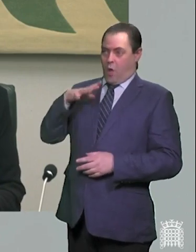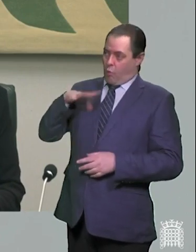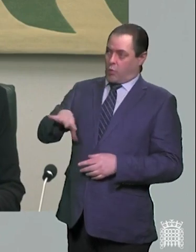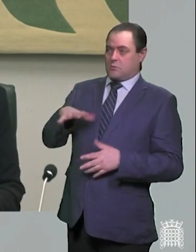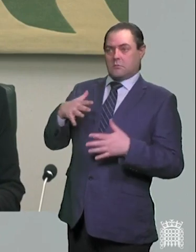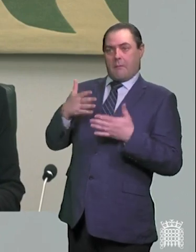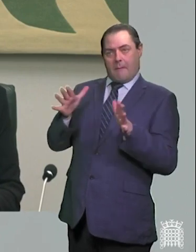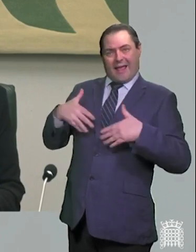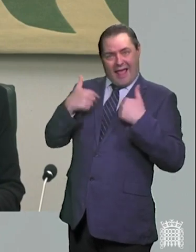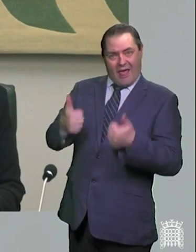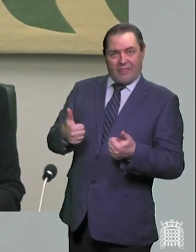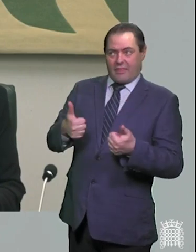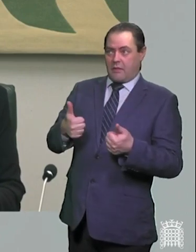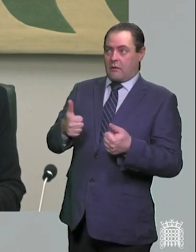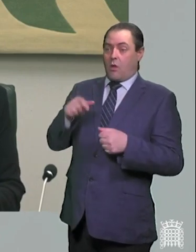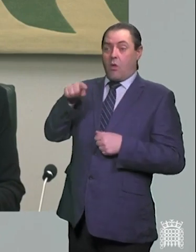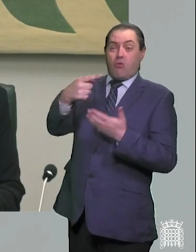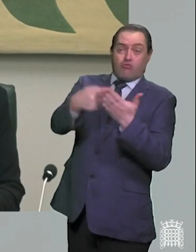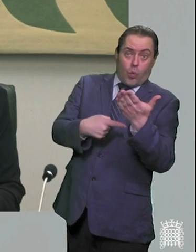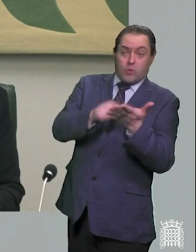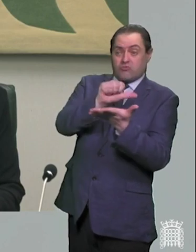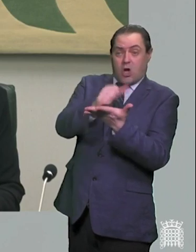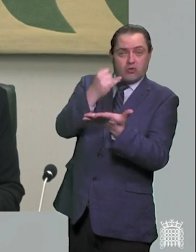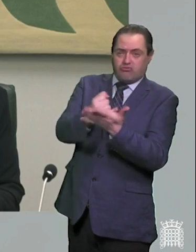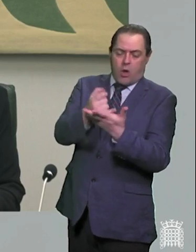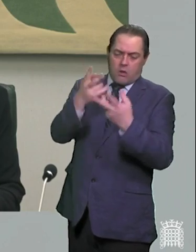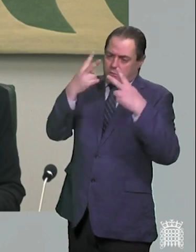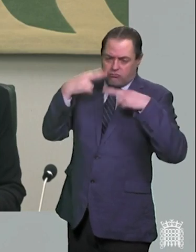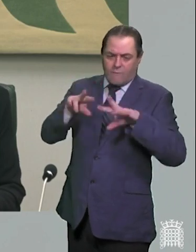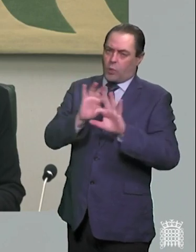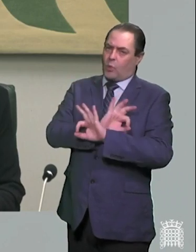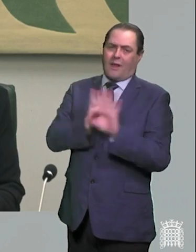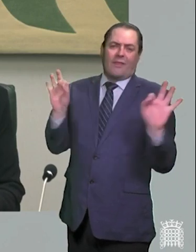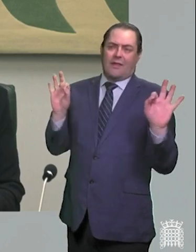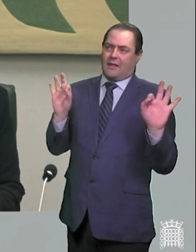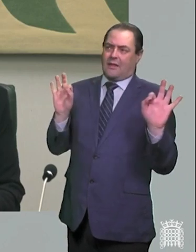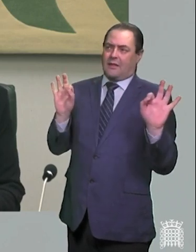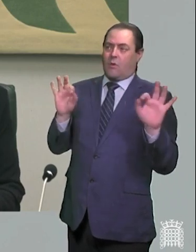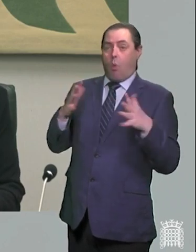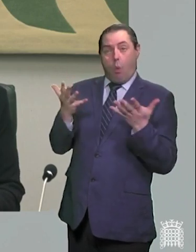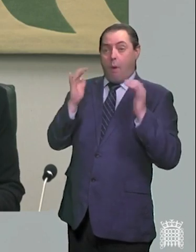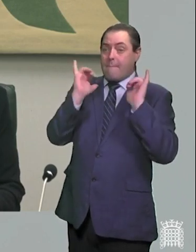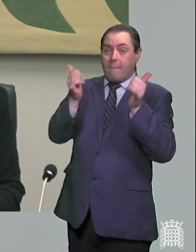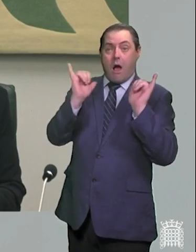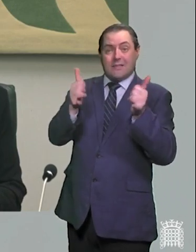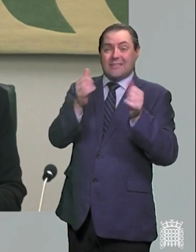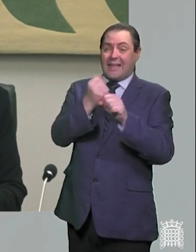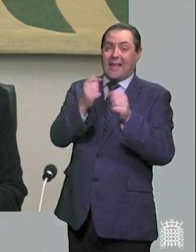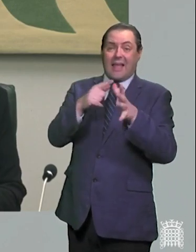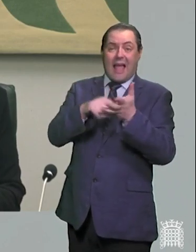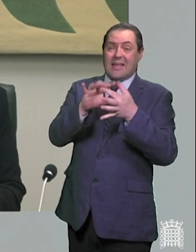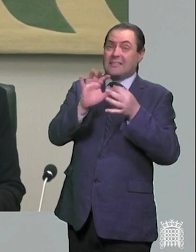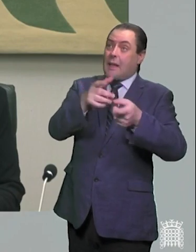the rights or wrongs of those COVID rules or guidance, or repeating the Partygate inquiry into the conduct of